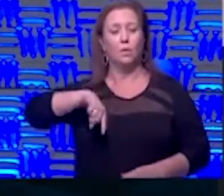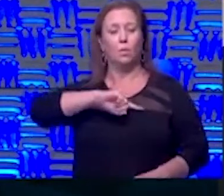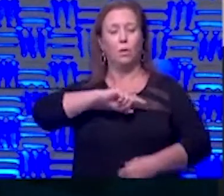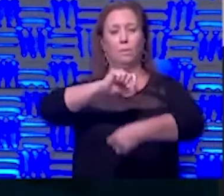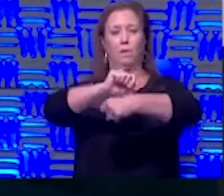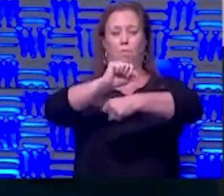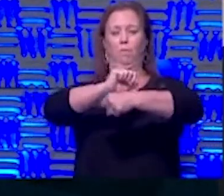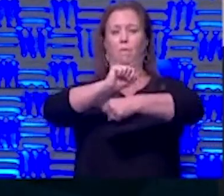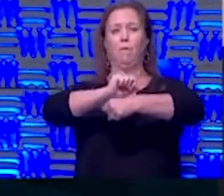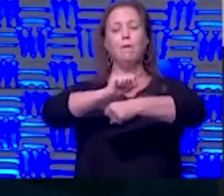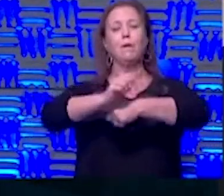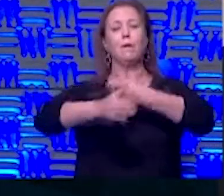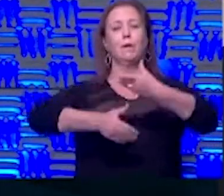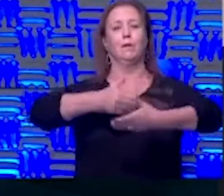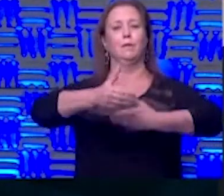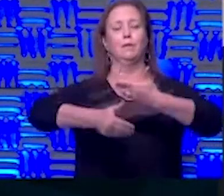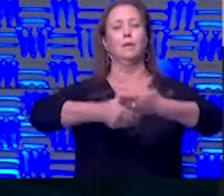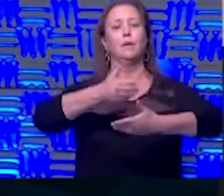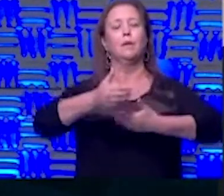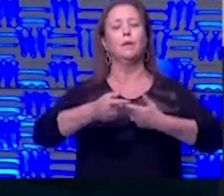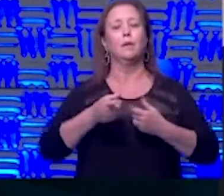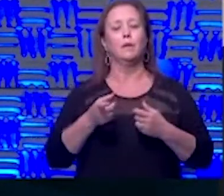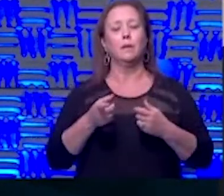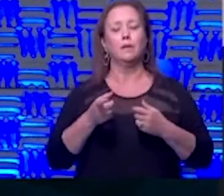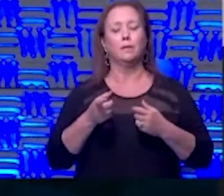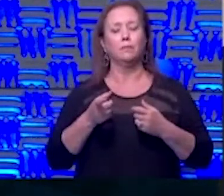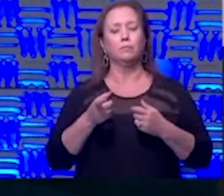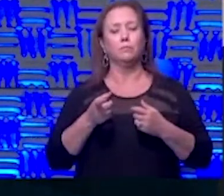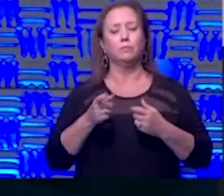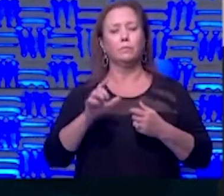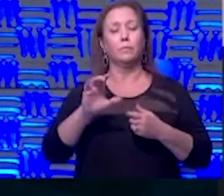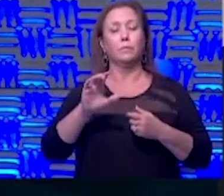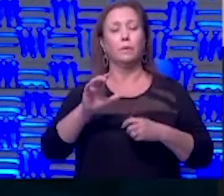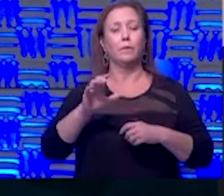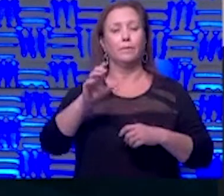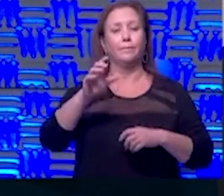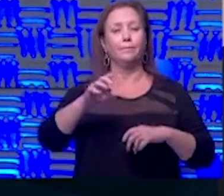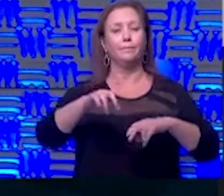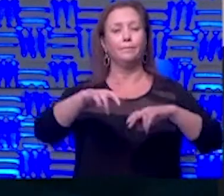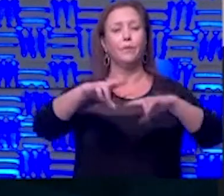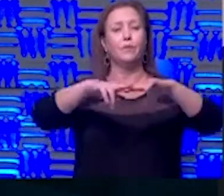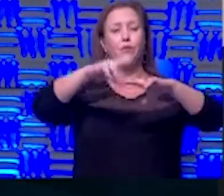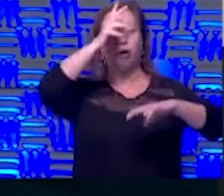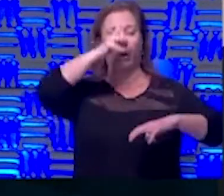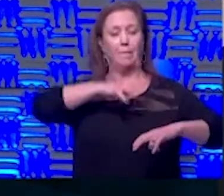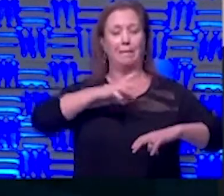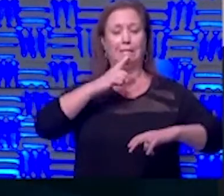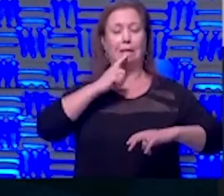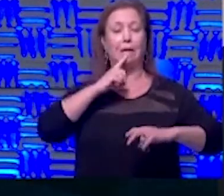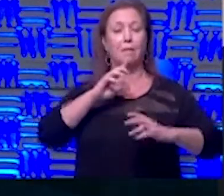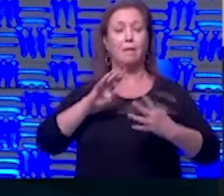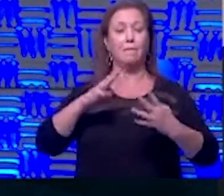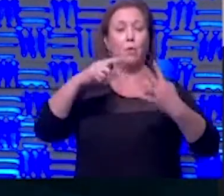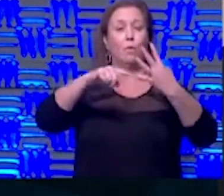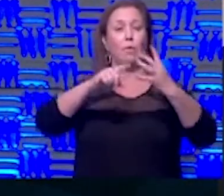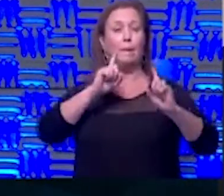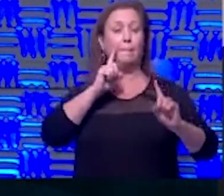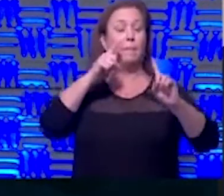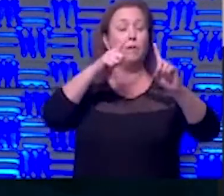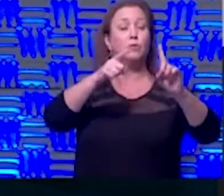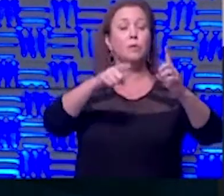working our way through what the chairman said, what the senator said, the fourth mission, which